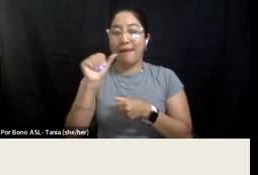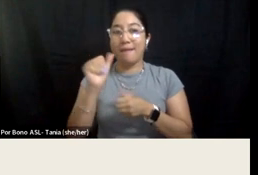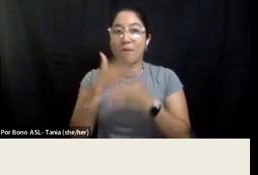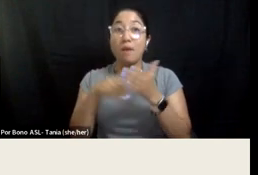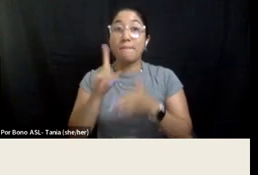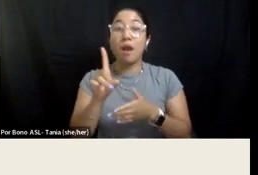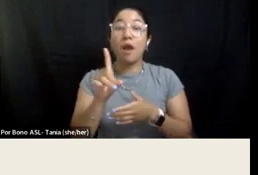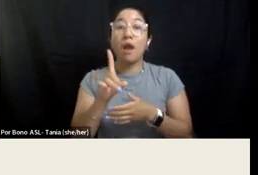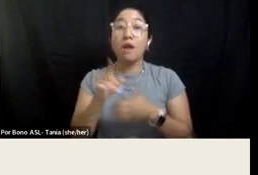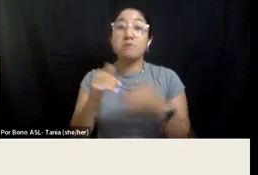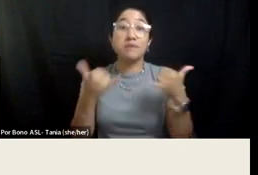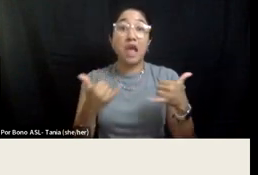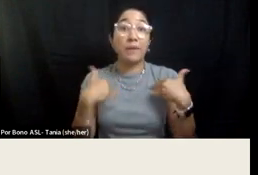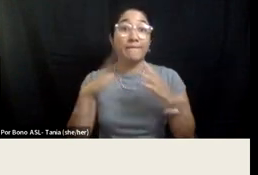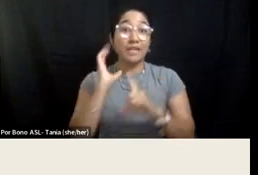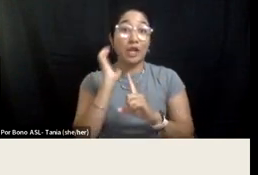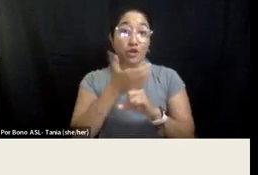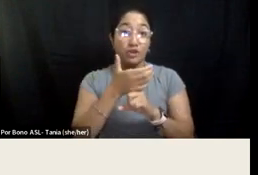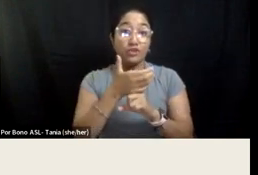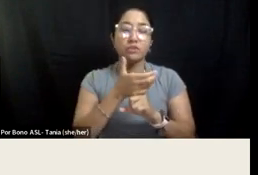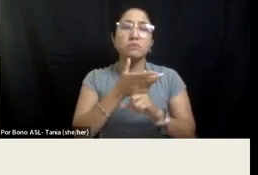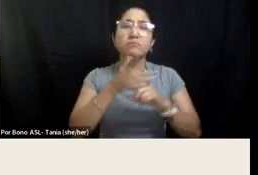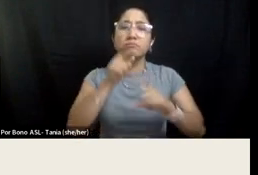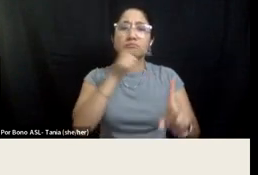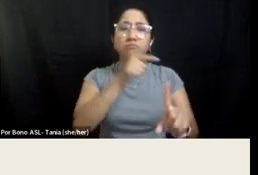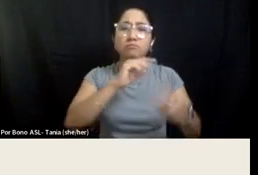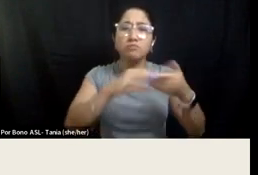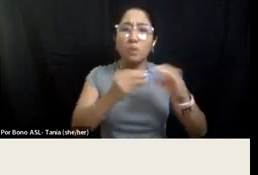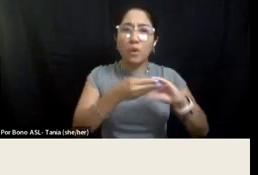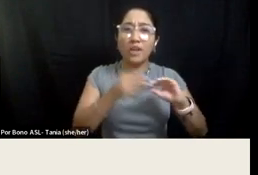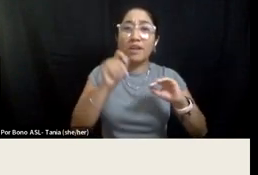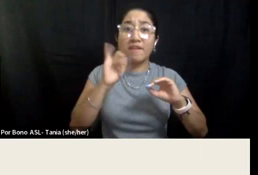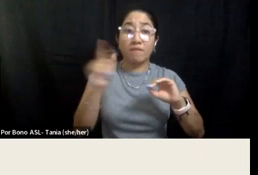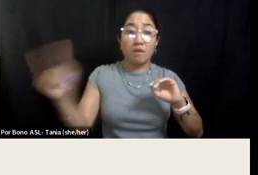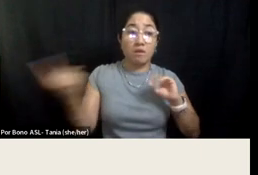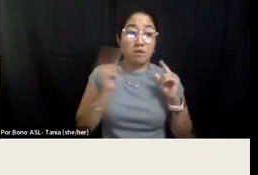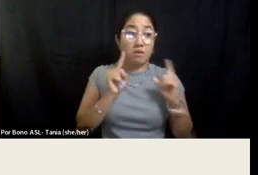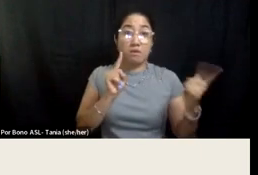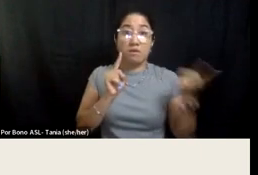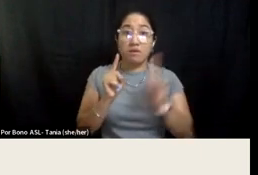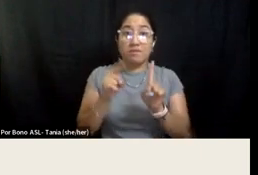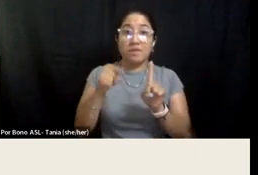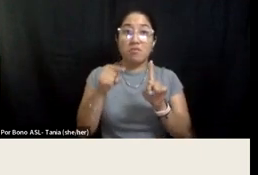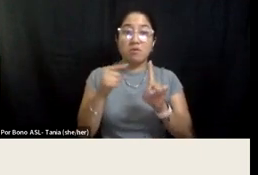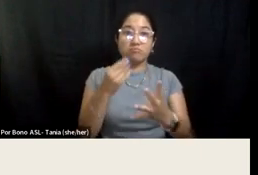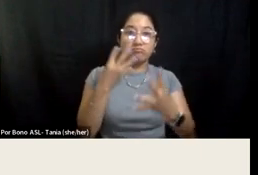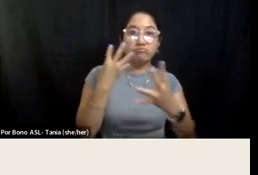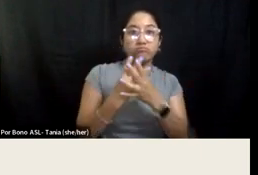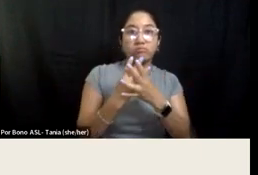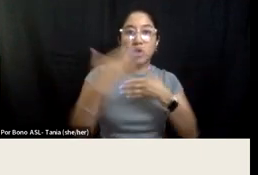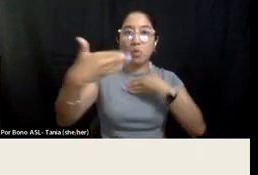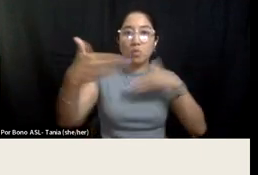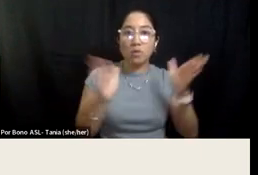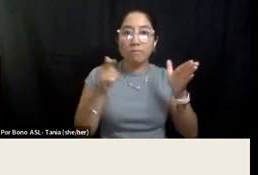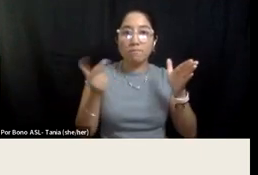What's the story here? If these two characters are trapped in a room together, what would they talk about? What would they disagree about? What would they agree about?